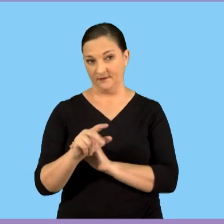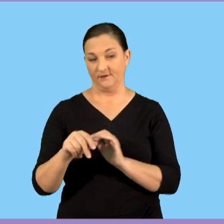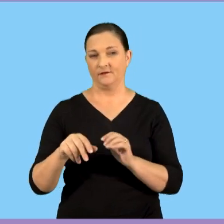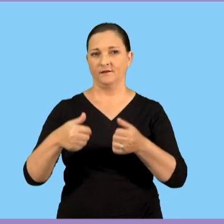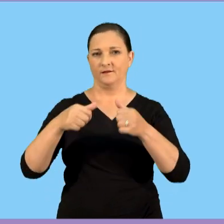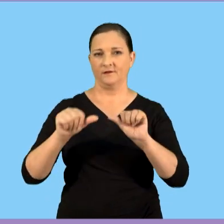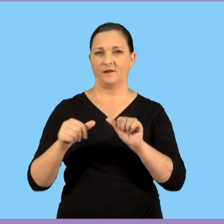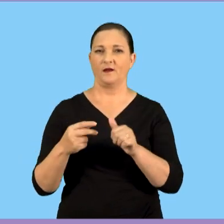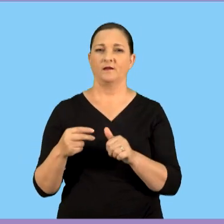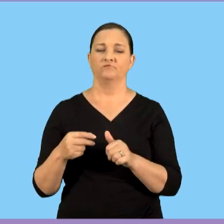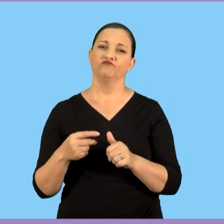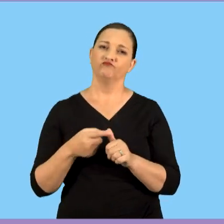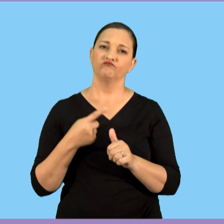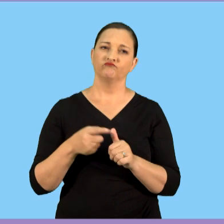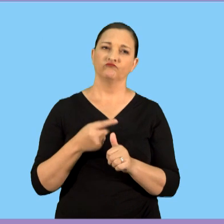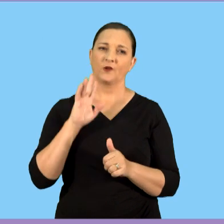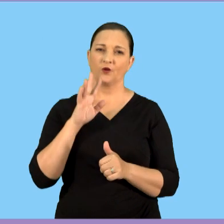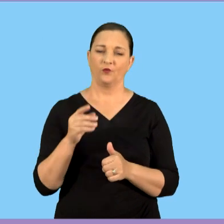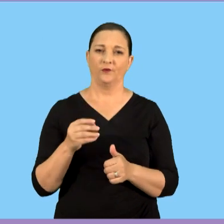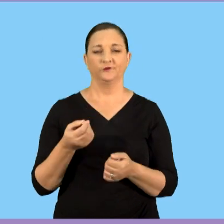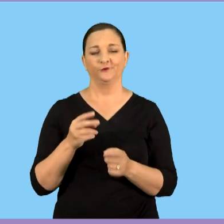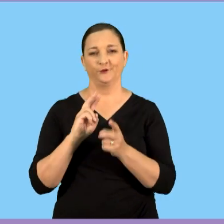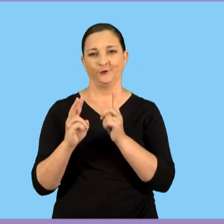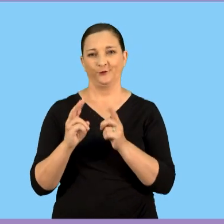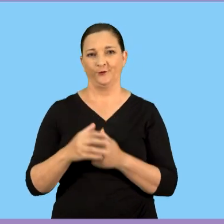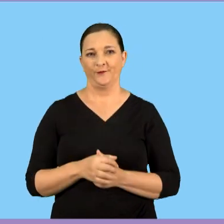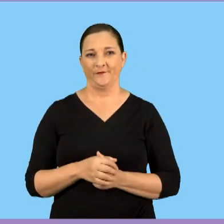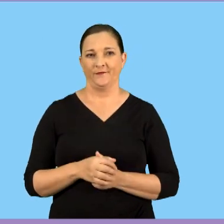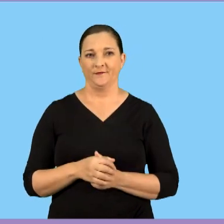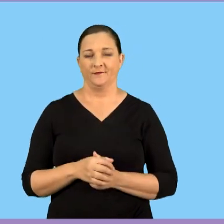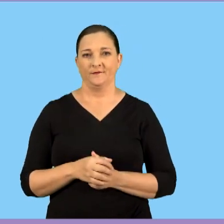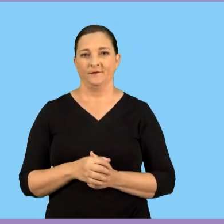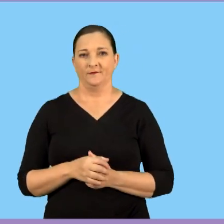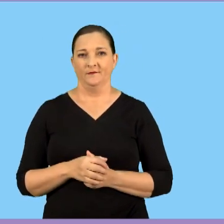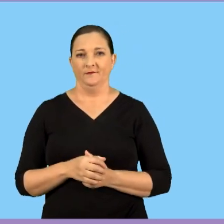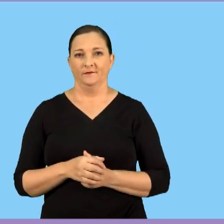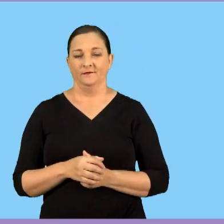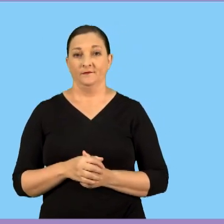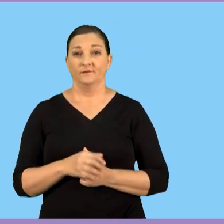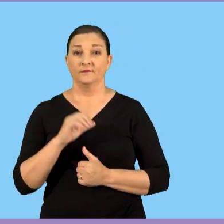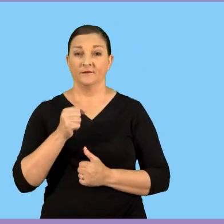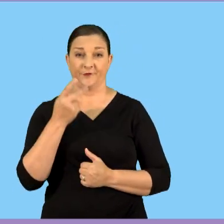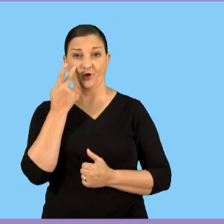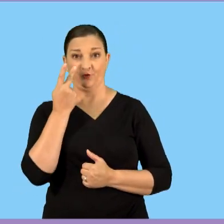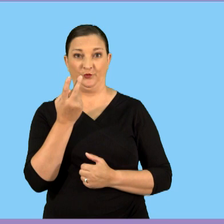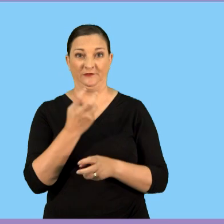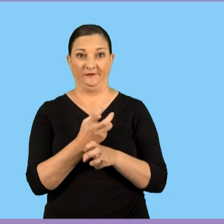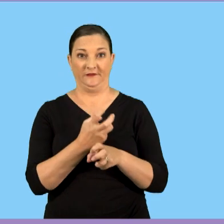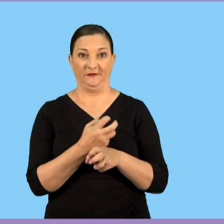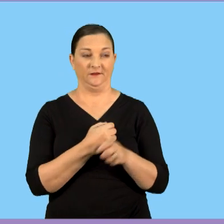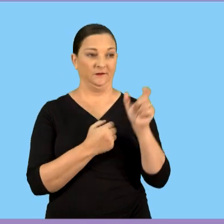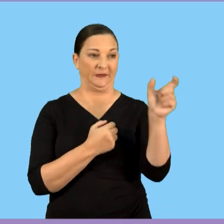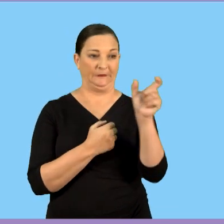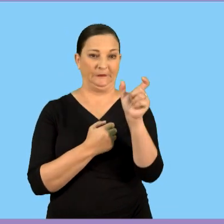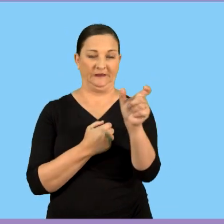subtract 8, that will give us a nice answer of 12. So although it